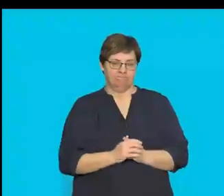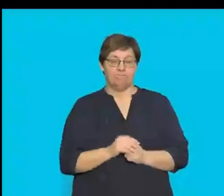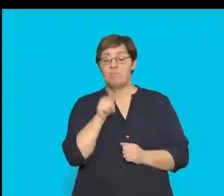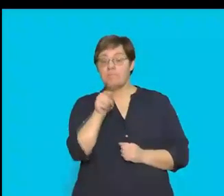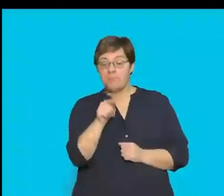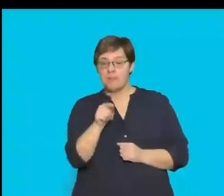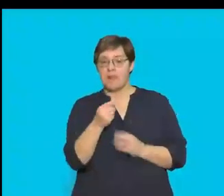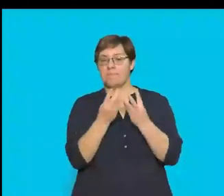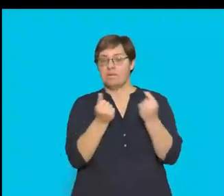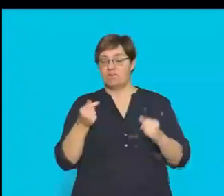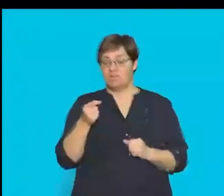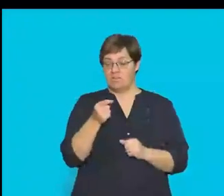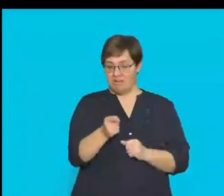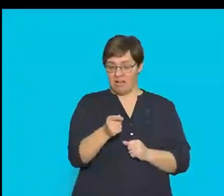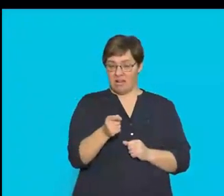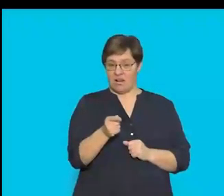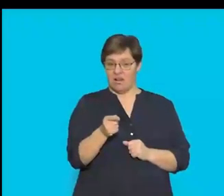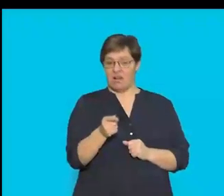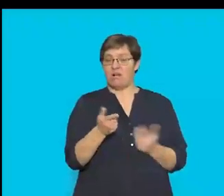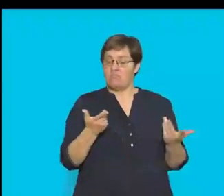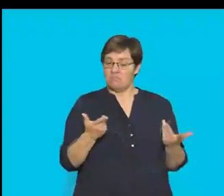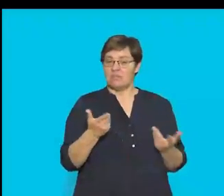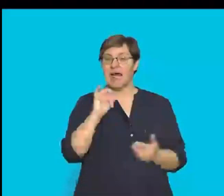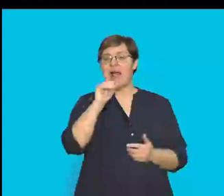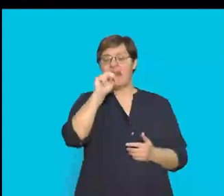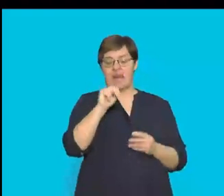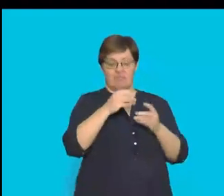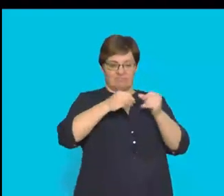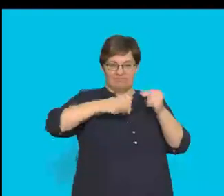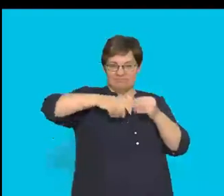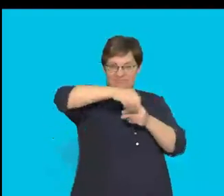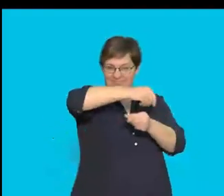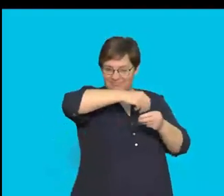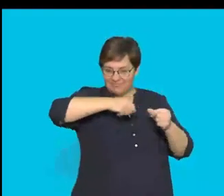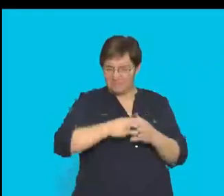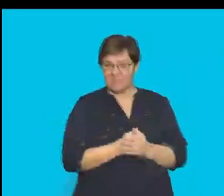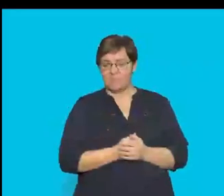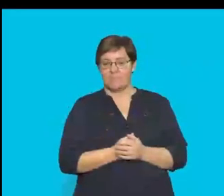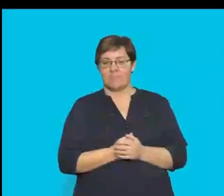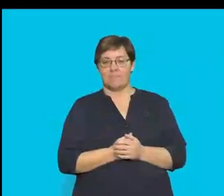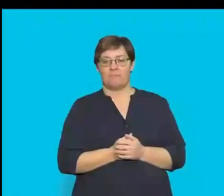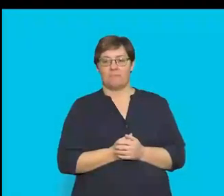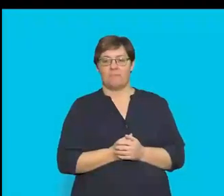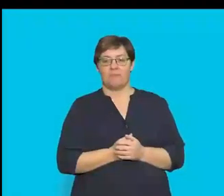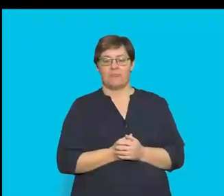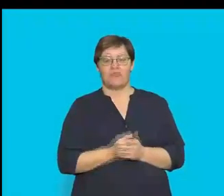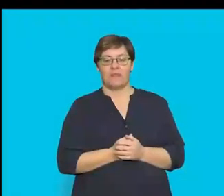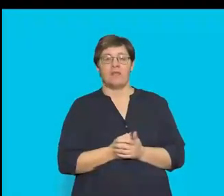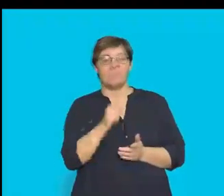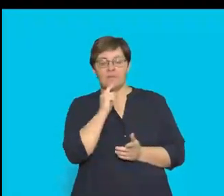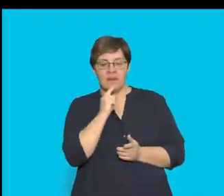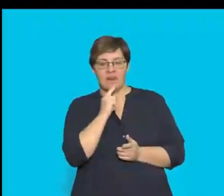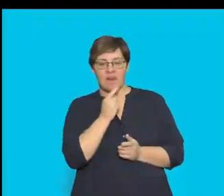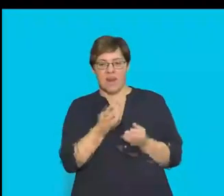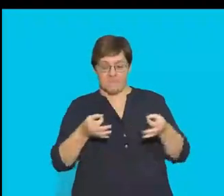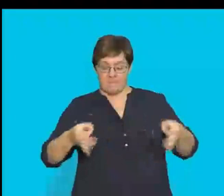material, which is probably iron filings, so little pieces of iron that have been placed on a piece of paper,